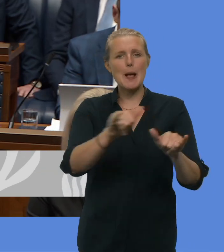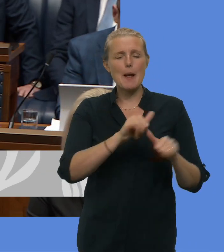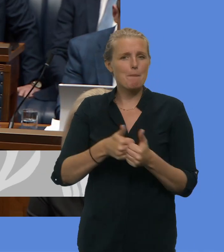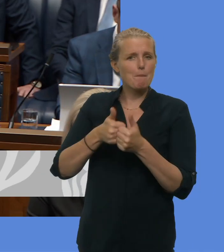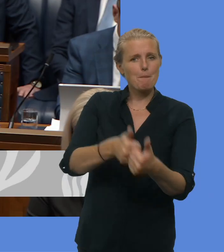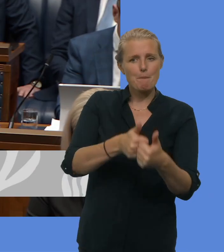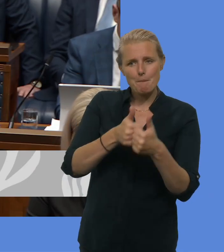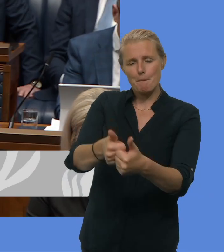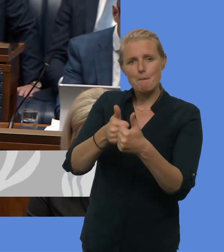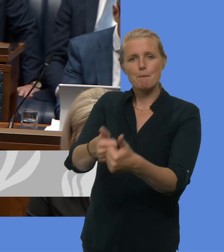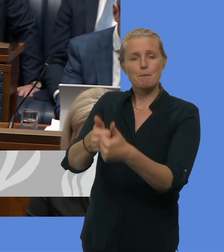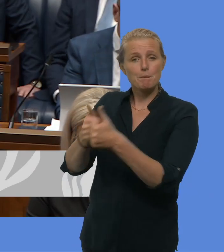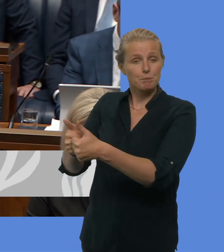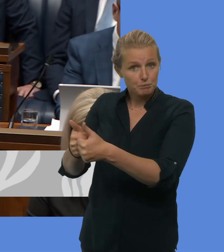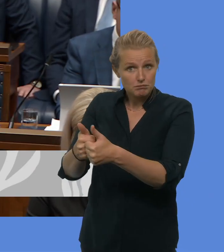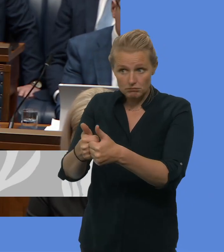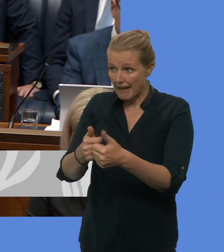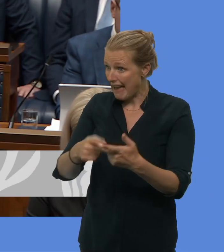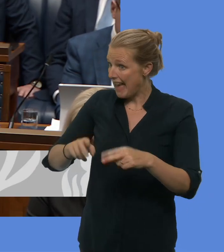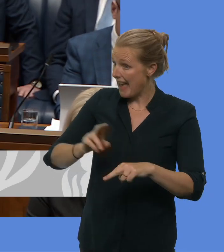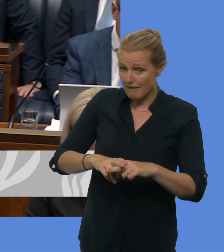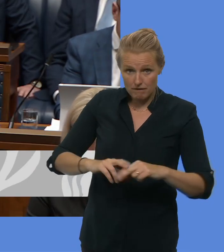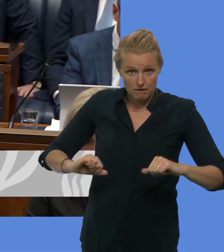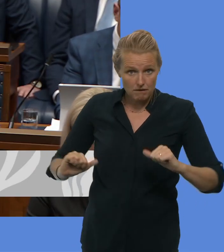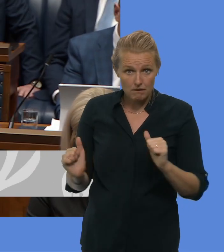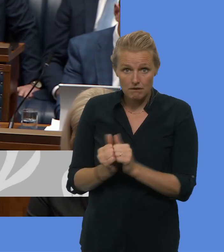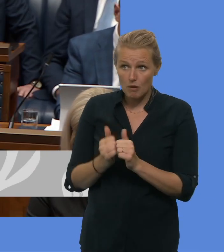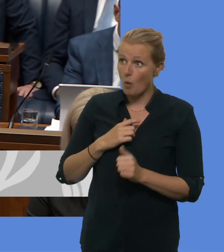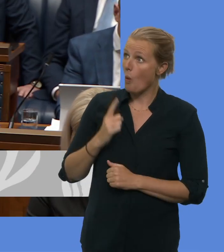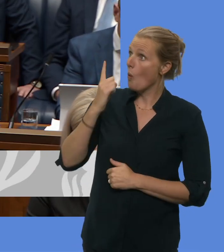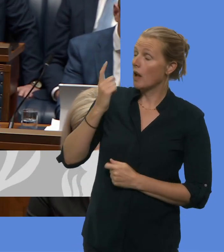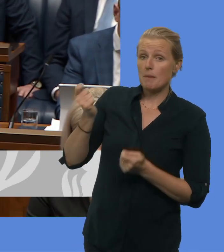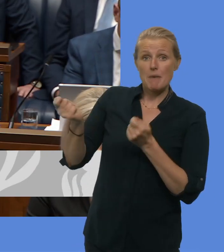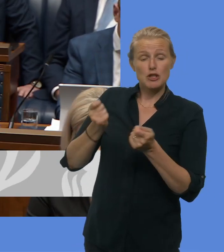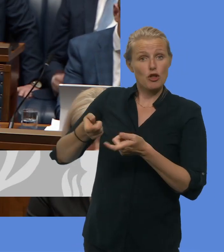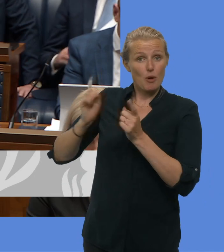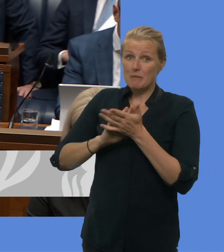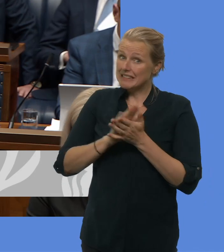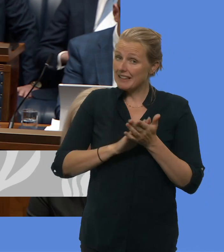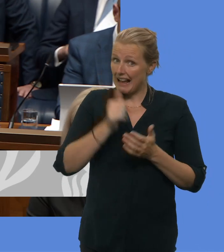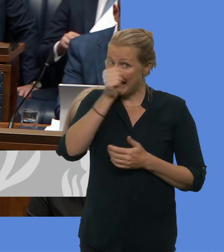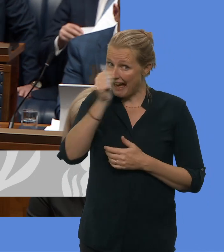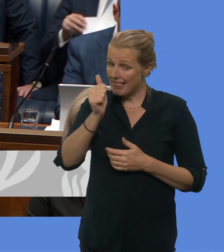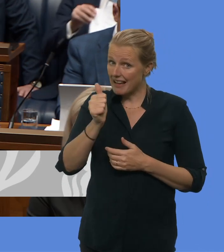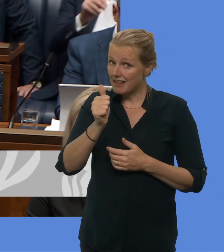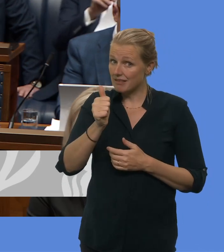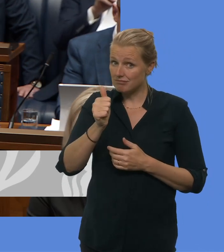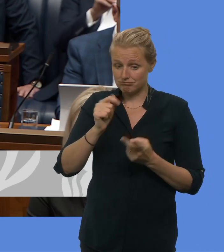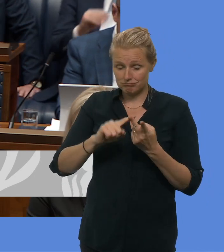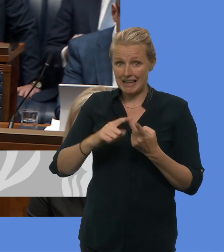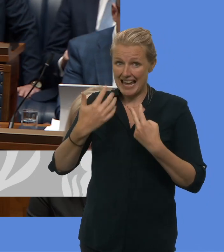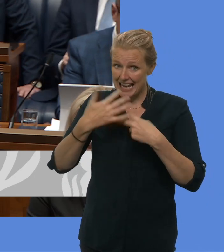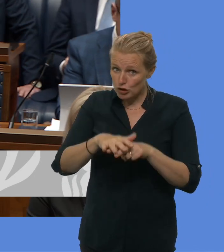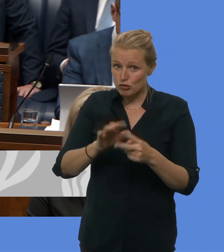a willingness to move to a single managing authority whereby the Catholic maintained sector, grant maintained integrated